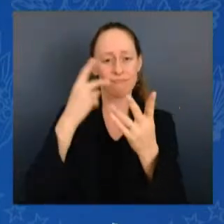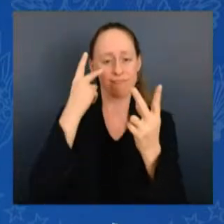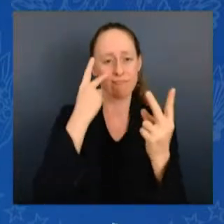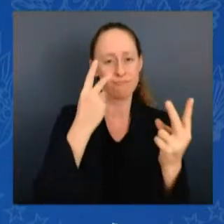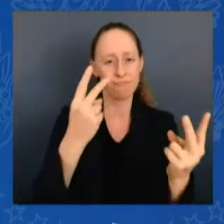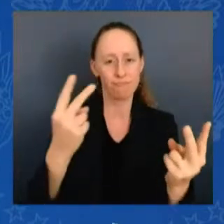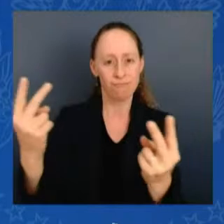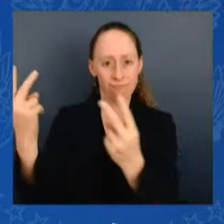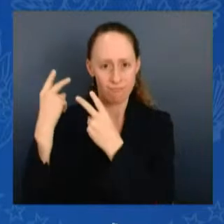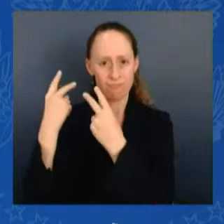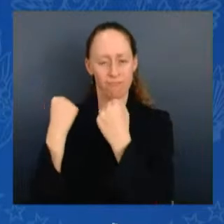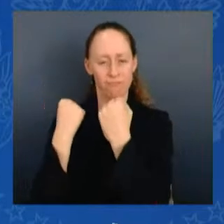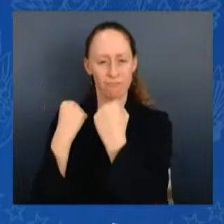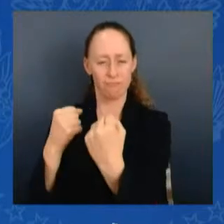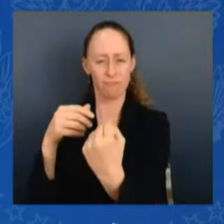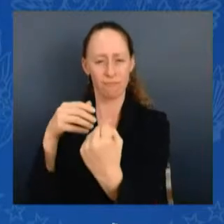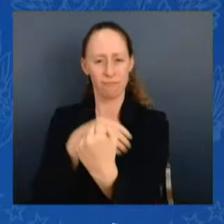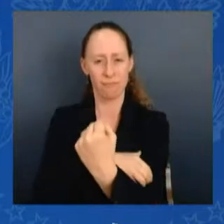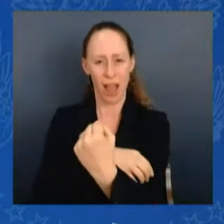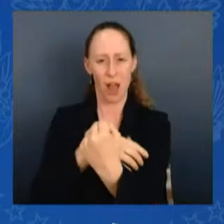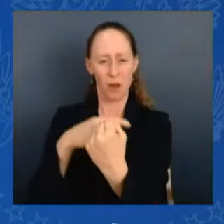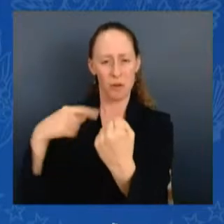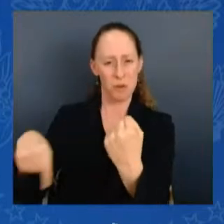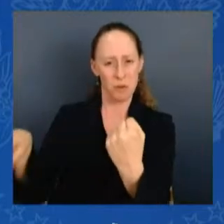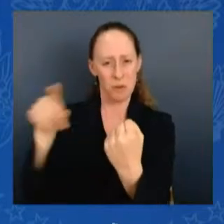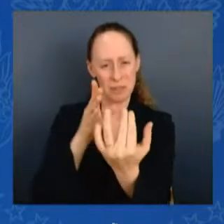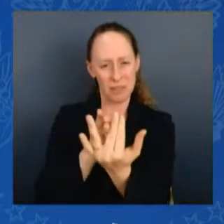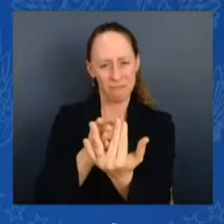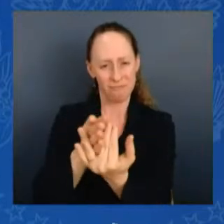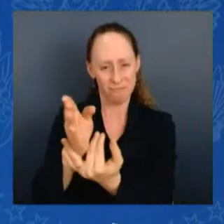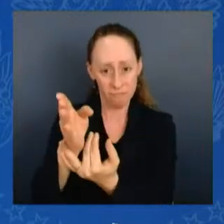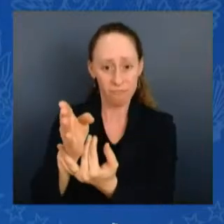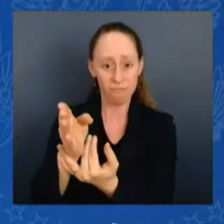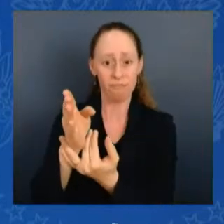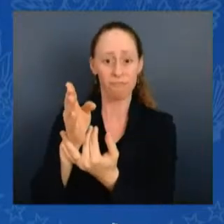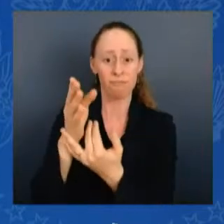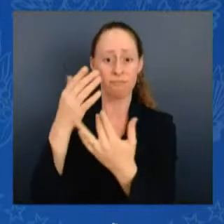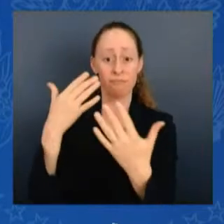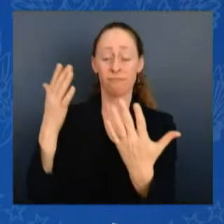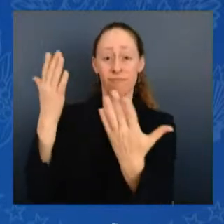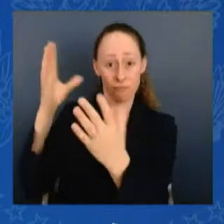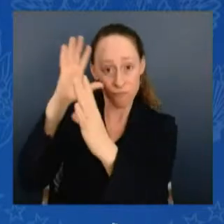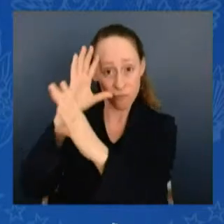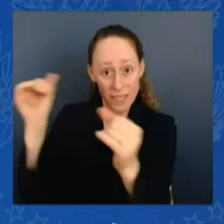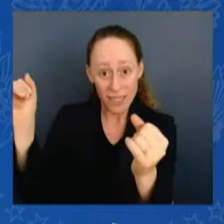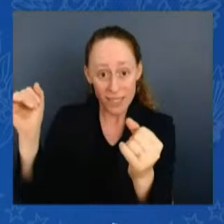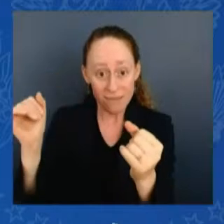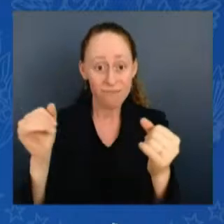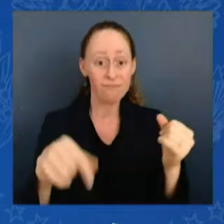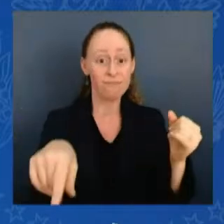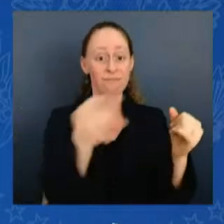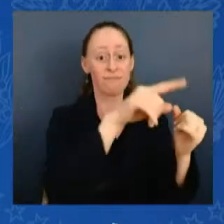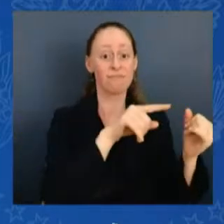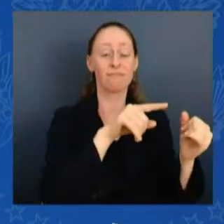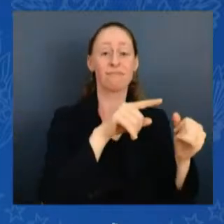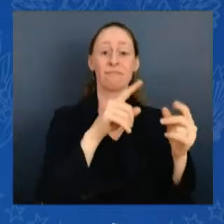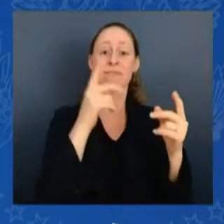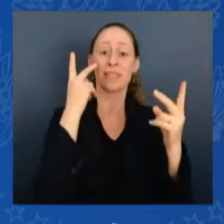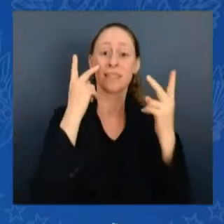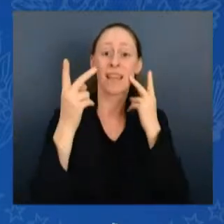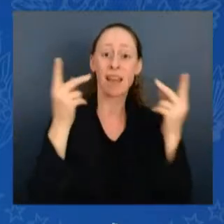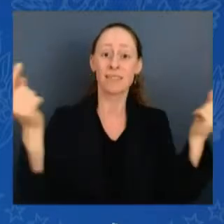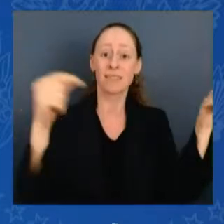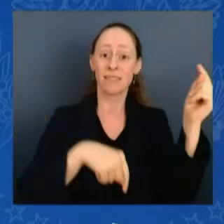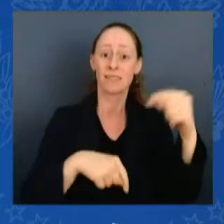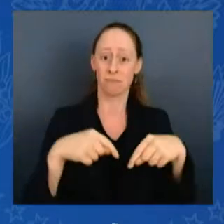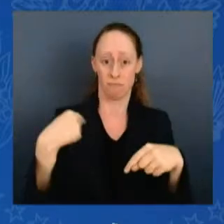leaders, and distinguished guests, my own journey has been shaped by two profound chapters: my father's survival in a concentration